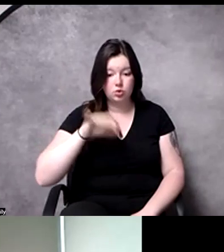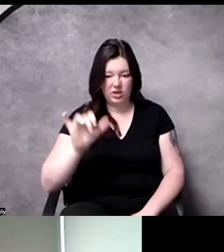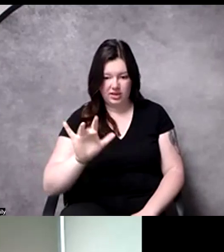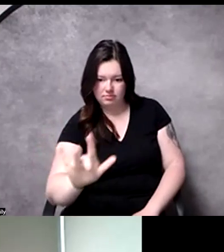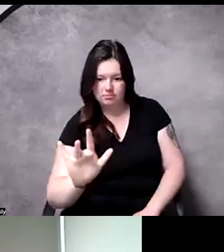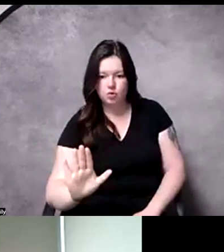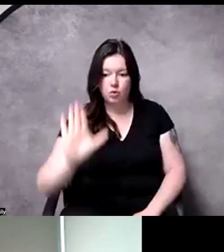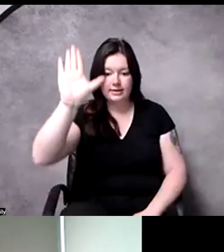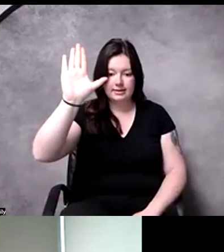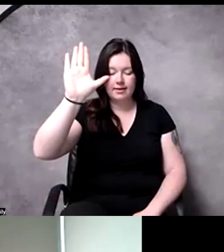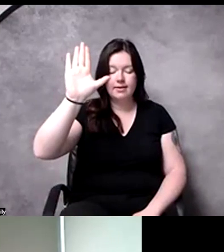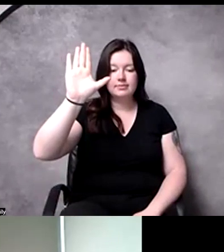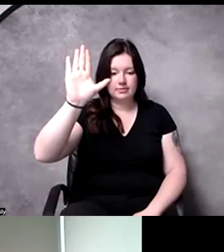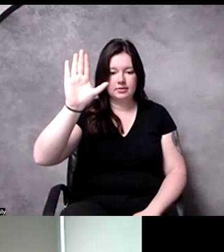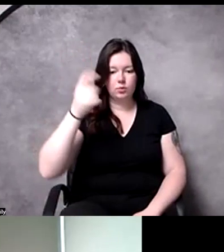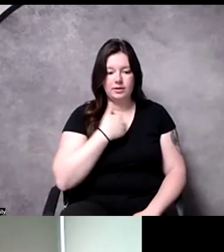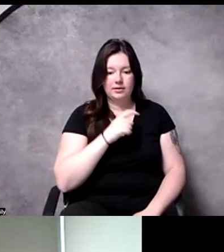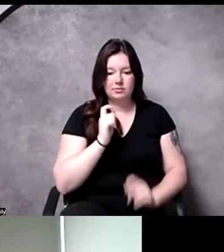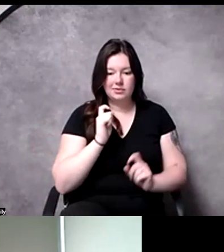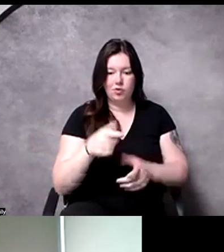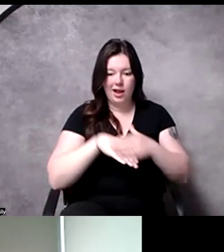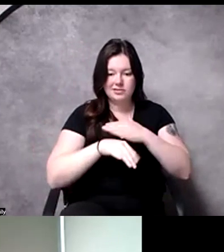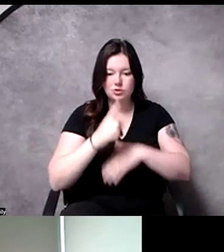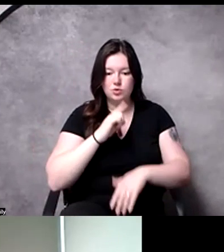you access to your microphone.